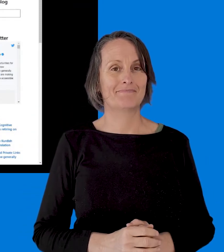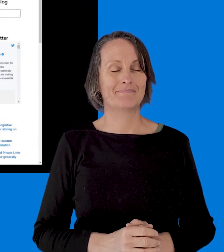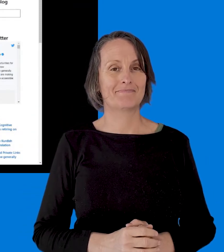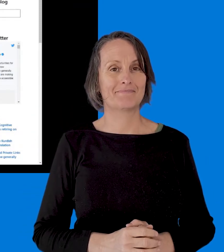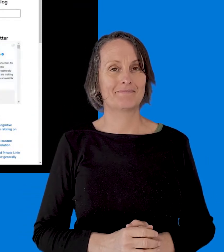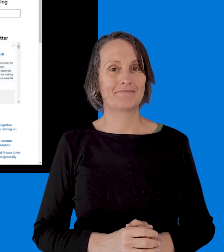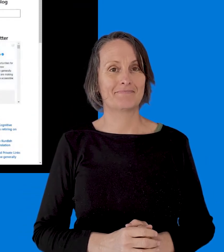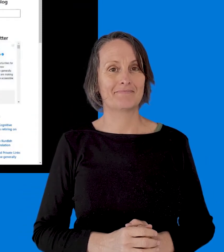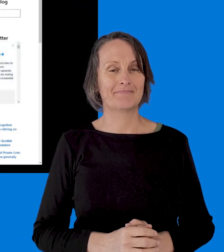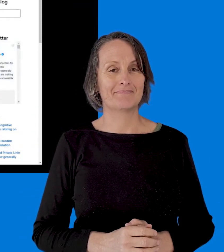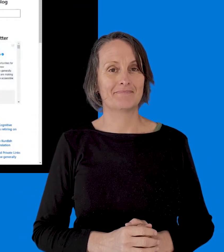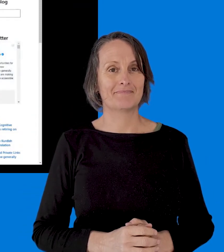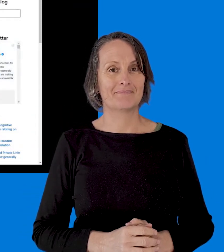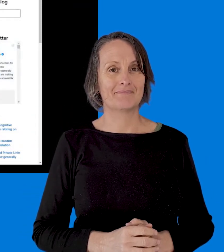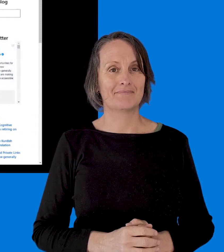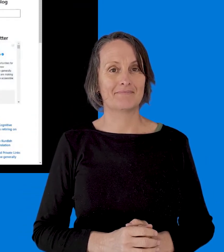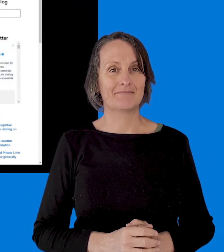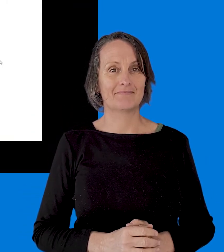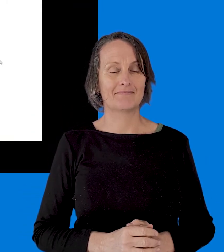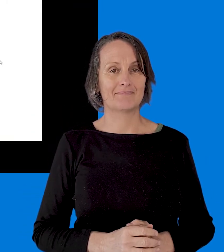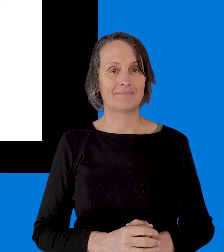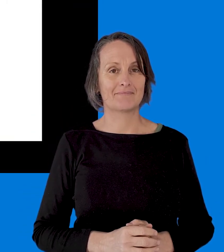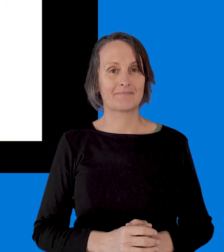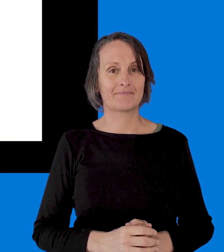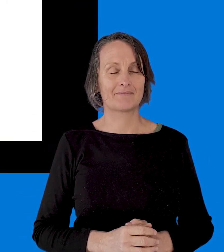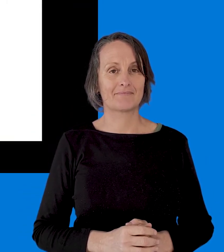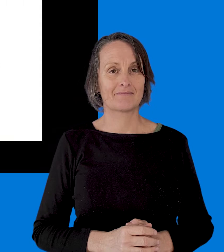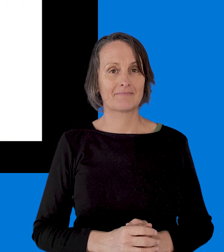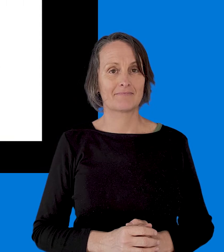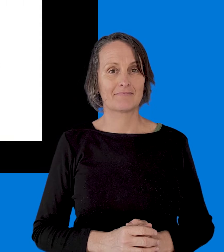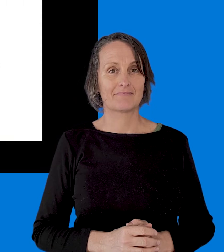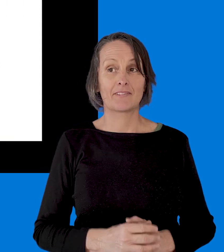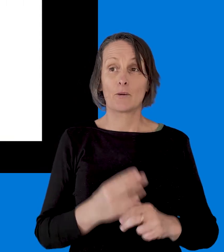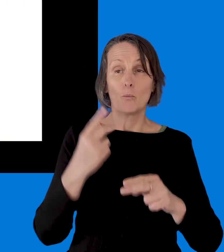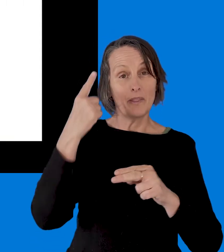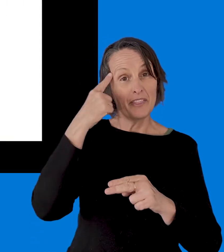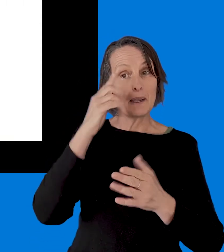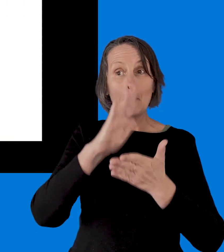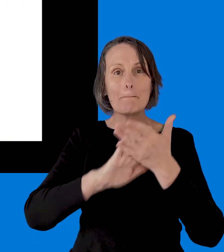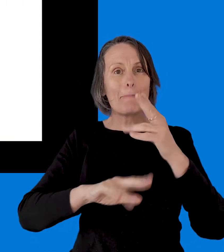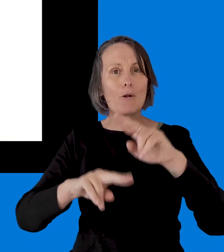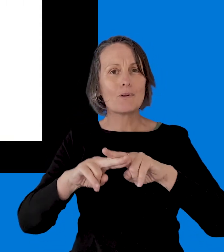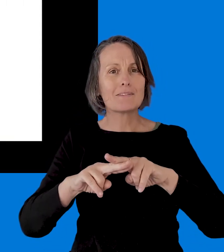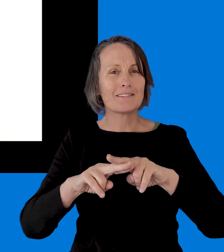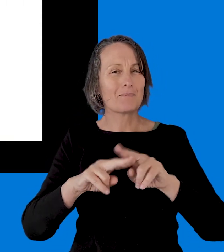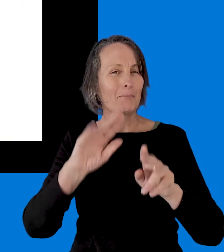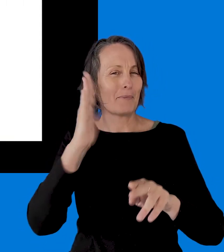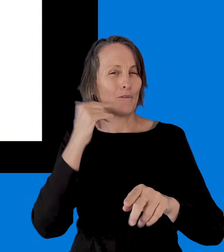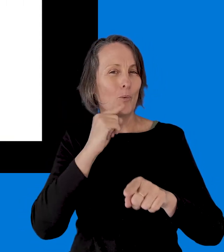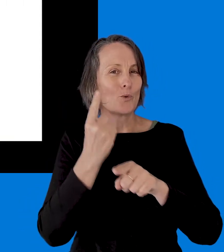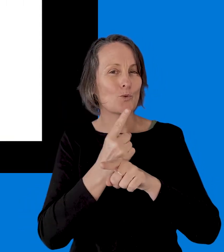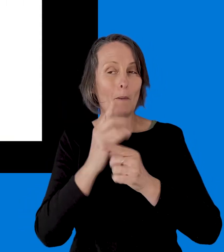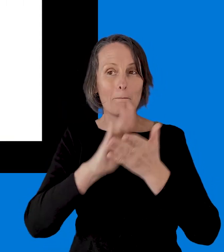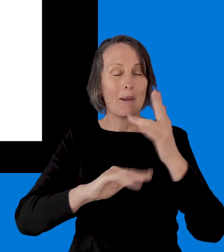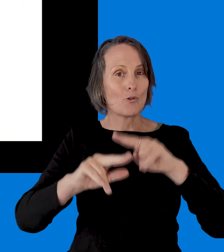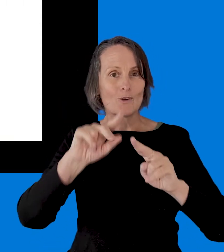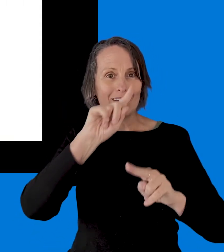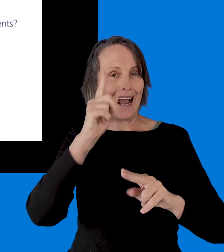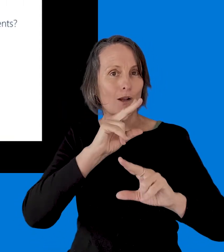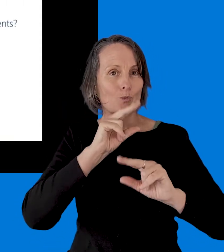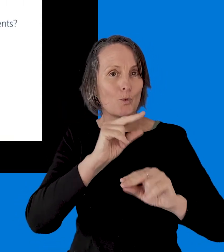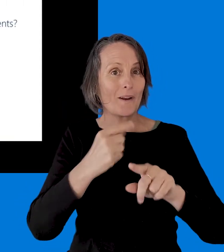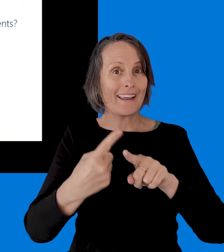individuals, for the 2 individuals. And then coming back to the non-English speaking parents, I kind of keep hitting on